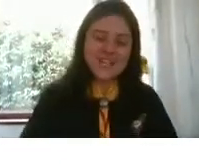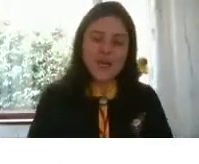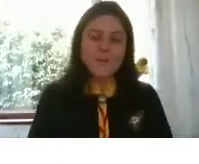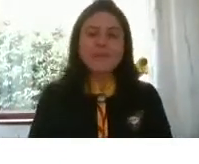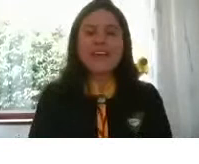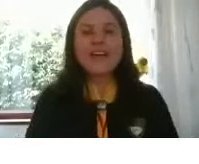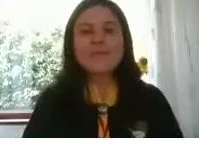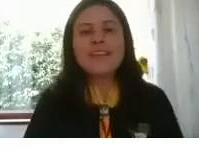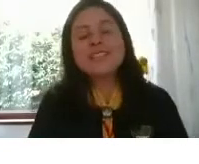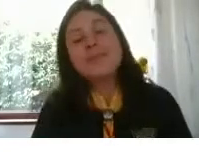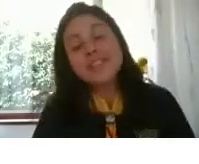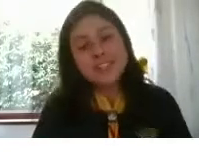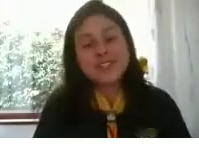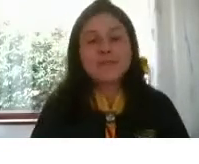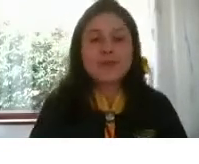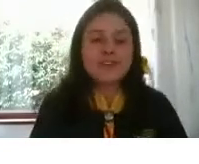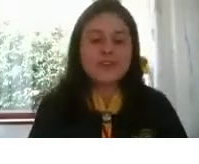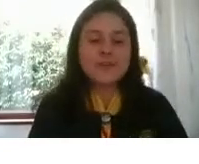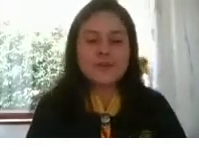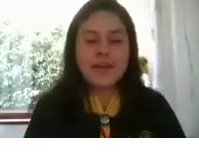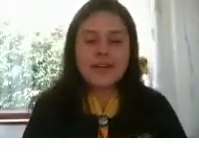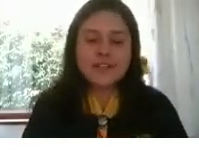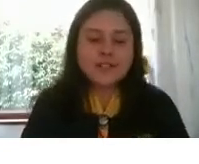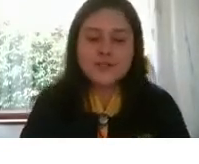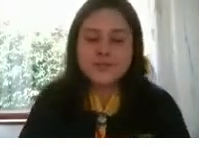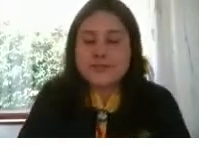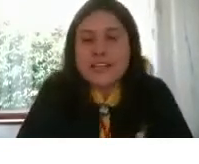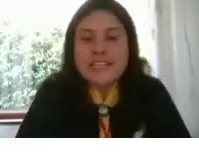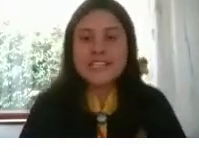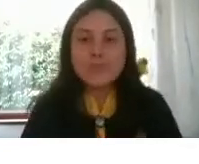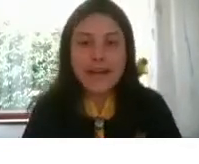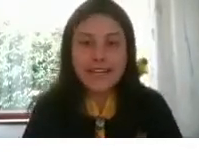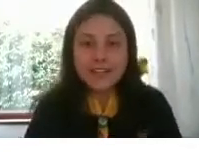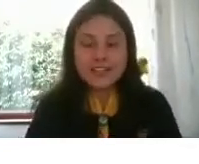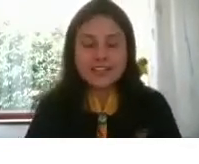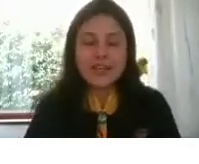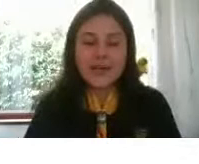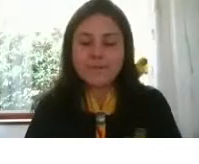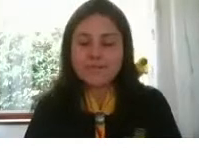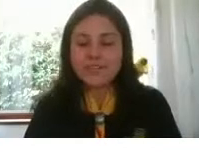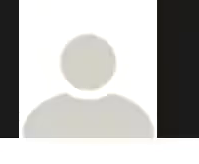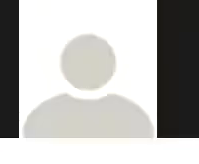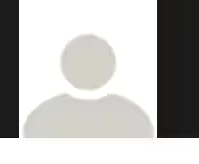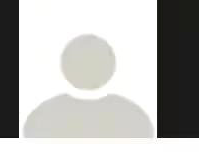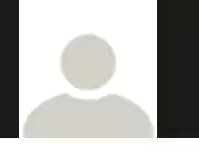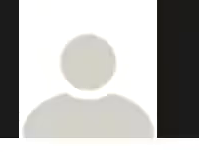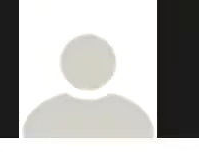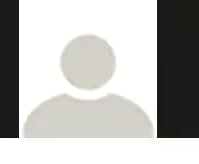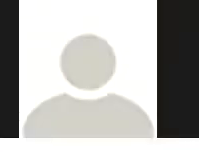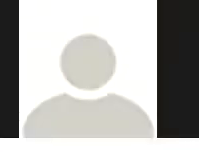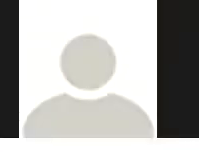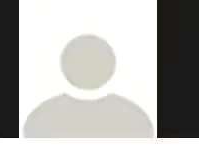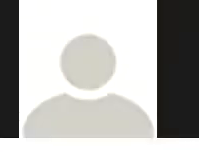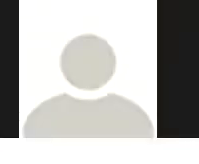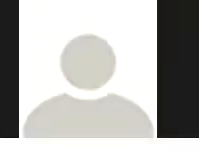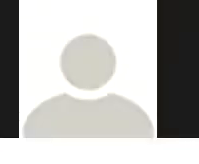English. And it's a pleasure to be with you and to run this pilot training that we want